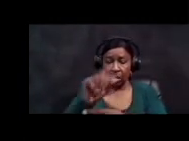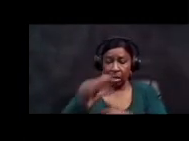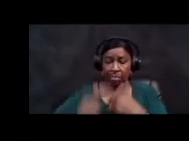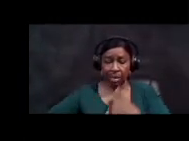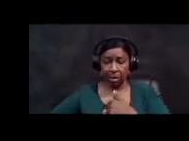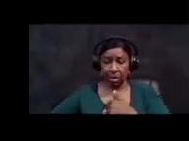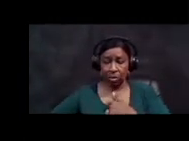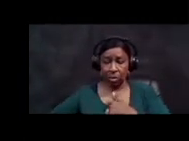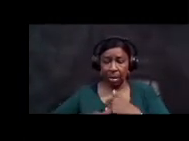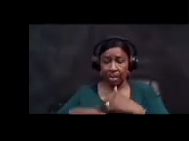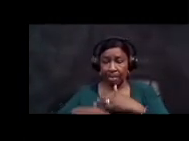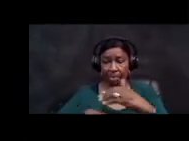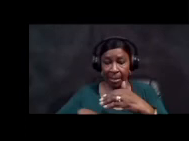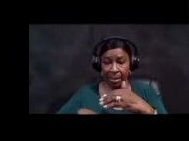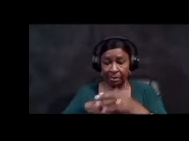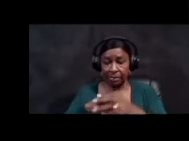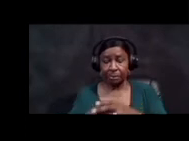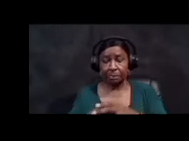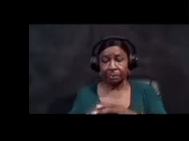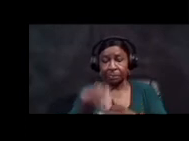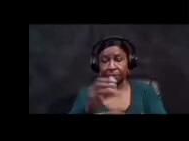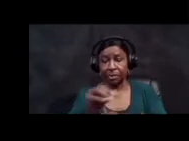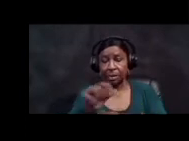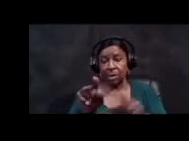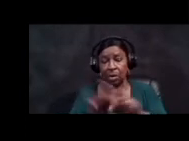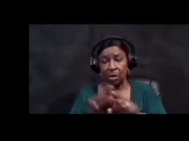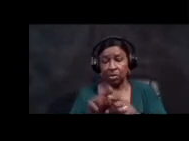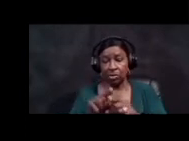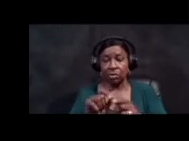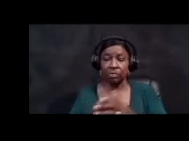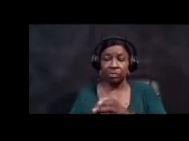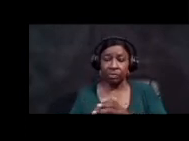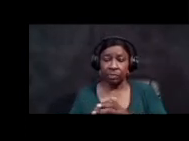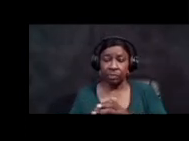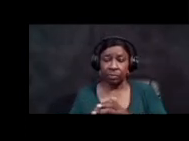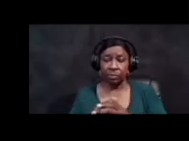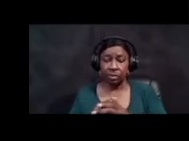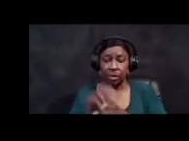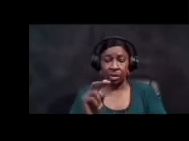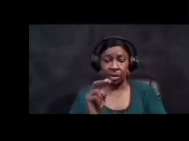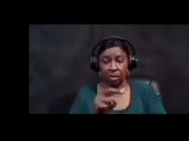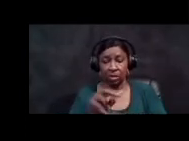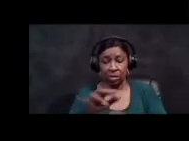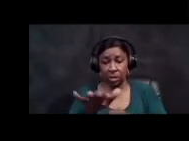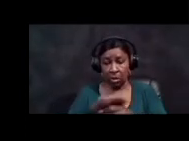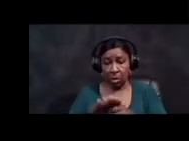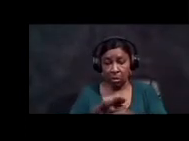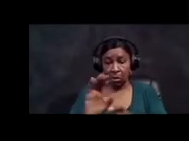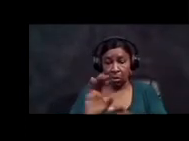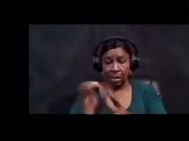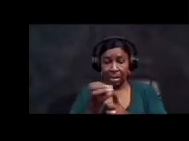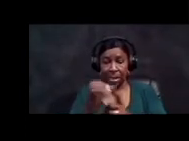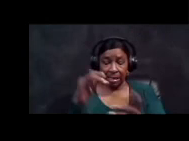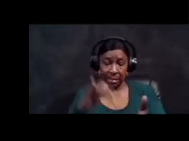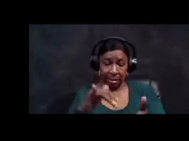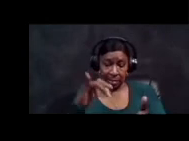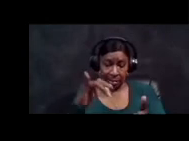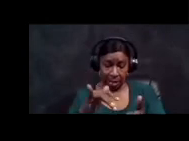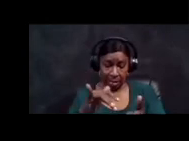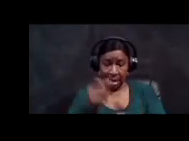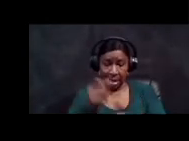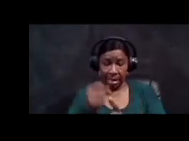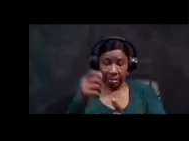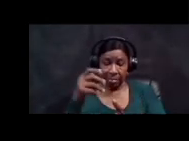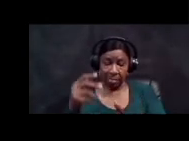bases. And it also then turns to local case studies. So sort of expanding out